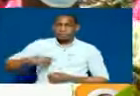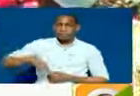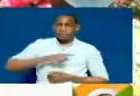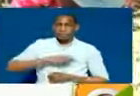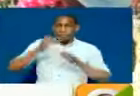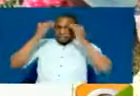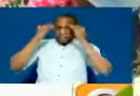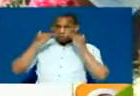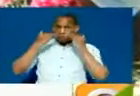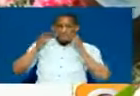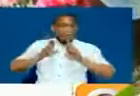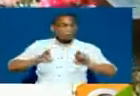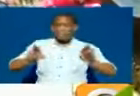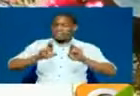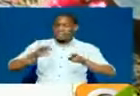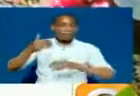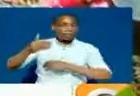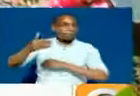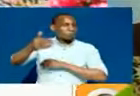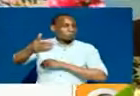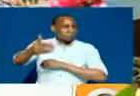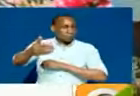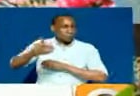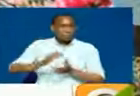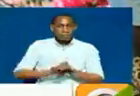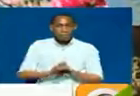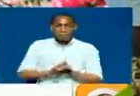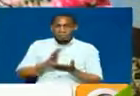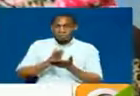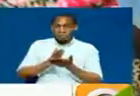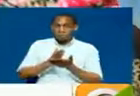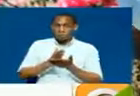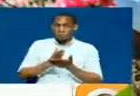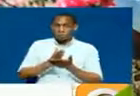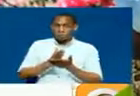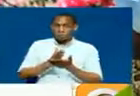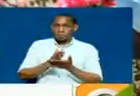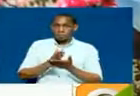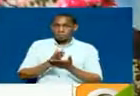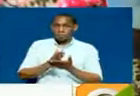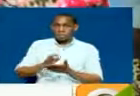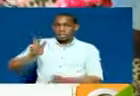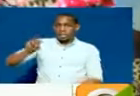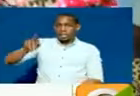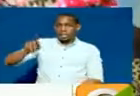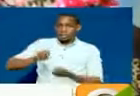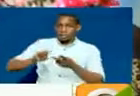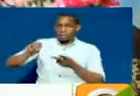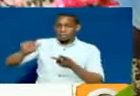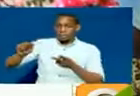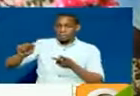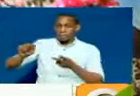Sisi kama mahakama huwa tuko tayari kila wakati. Awe rais, awe MP, awe MCA,